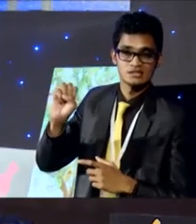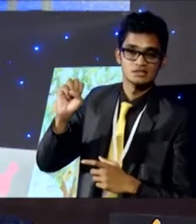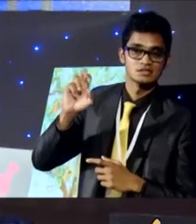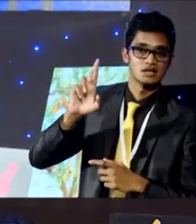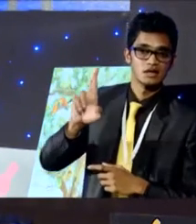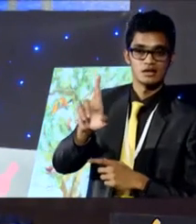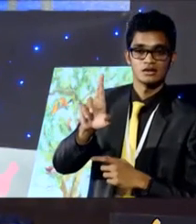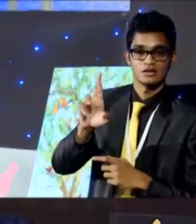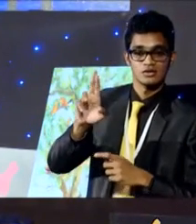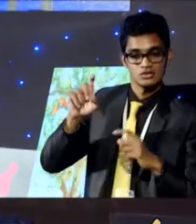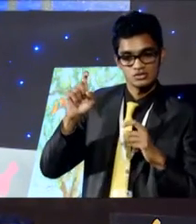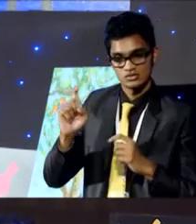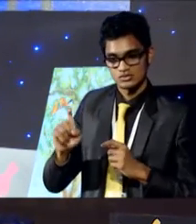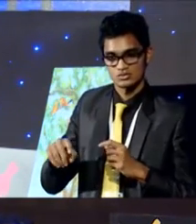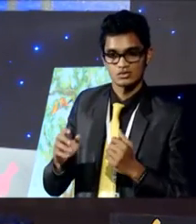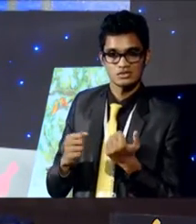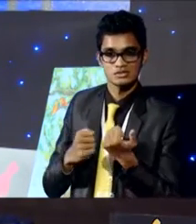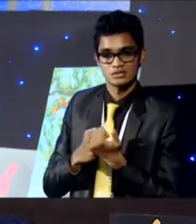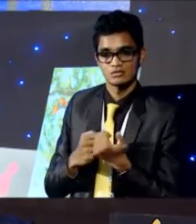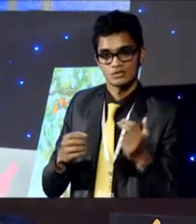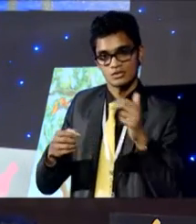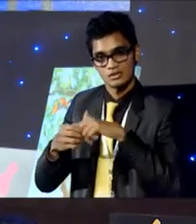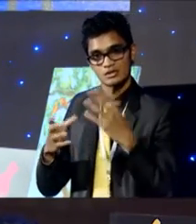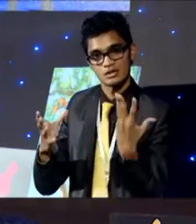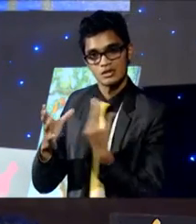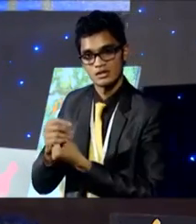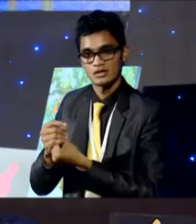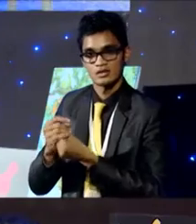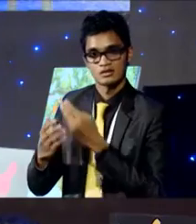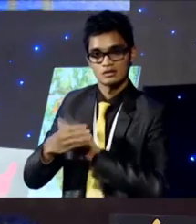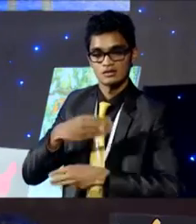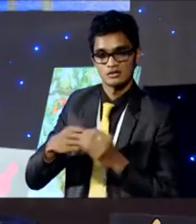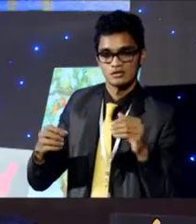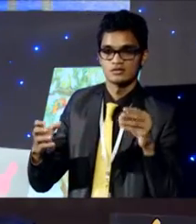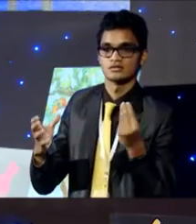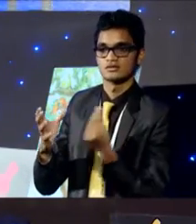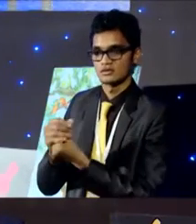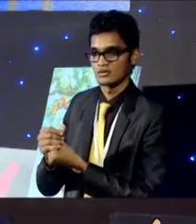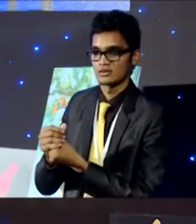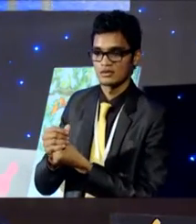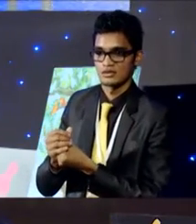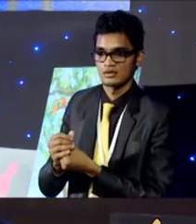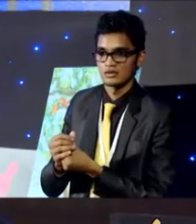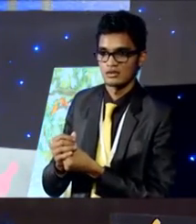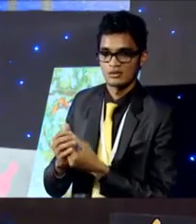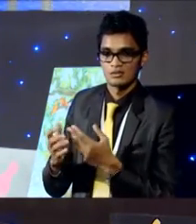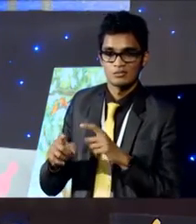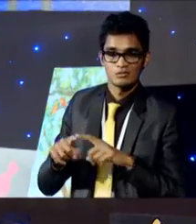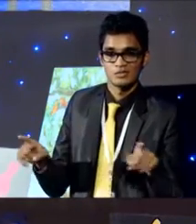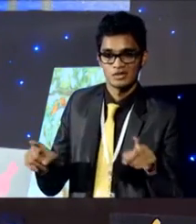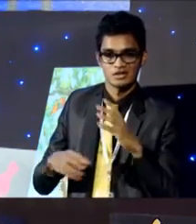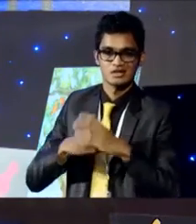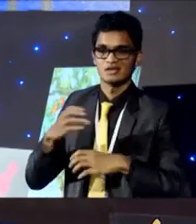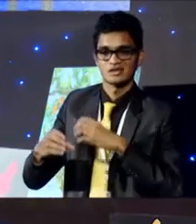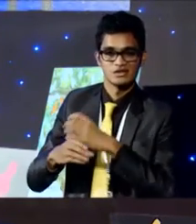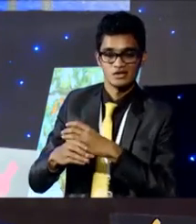it in your annual report. And unfortunately, I don't think no good companies would like to mention that in their annual